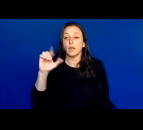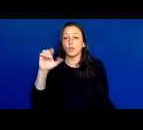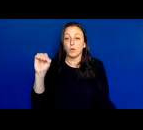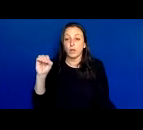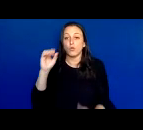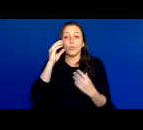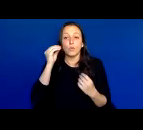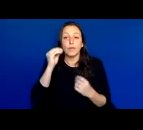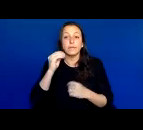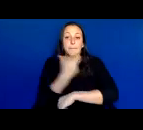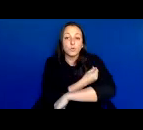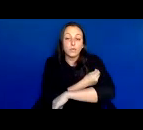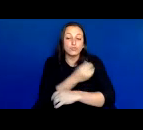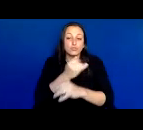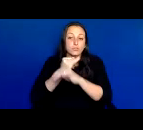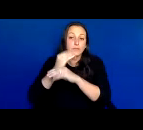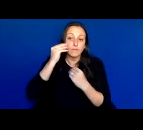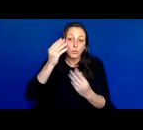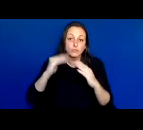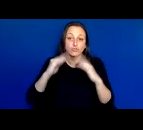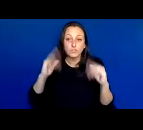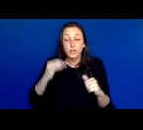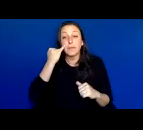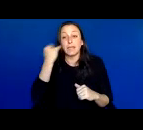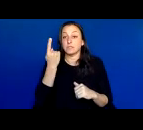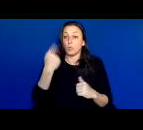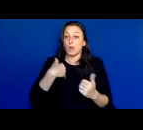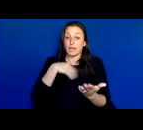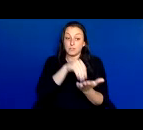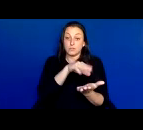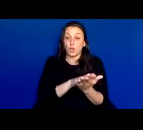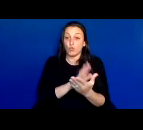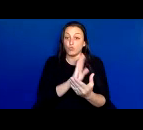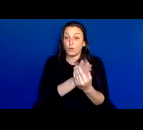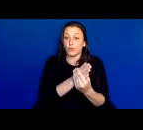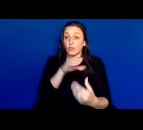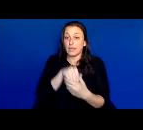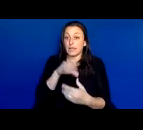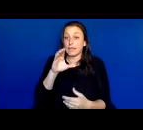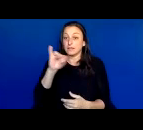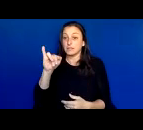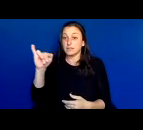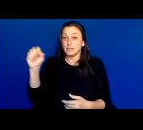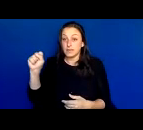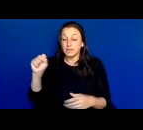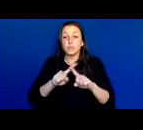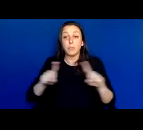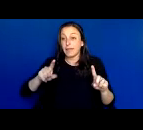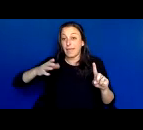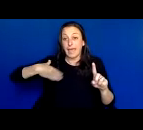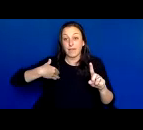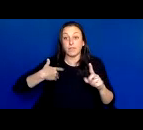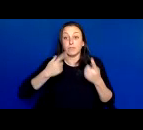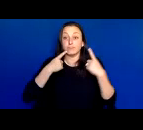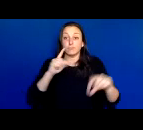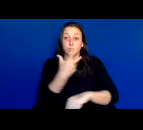all Coloradans who are over 18 who have a record in SIS but do not have a record of COVID vaccine, we are